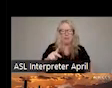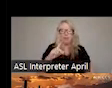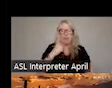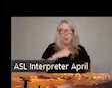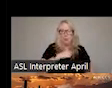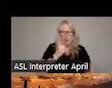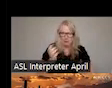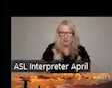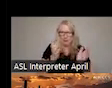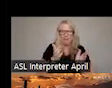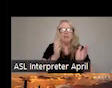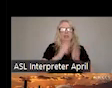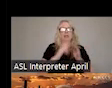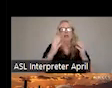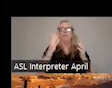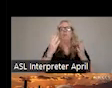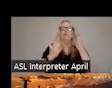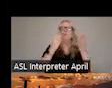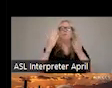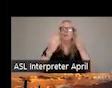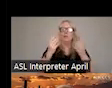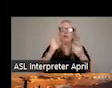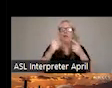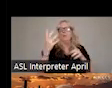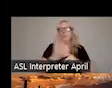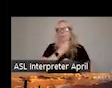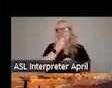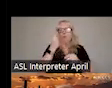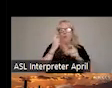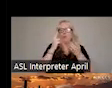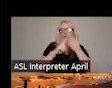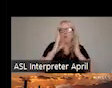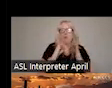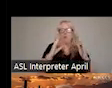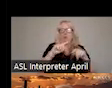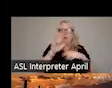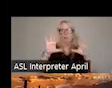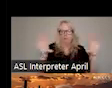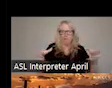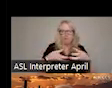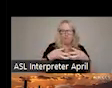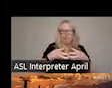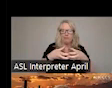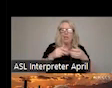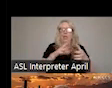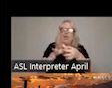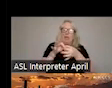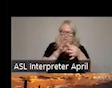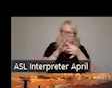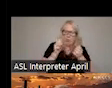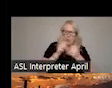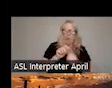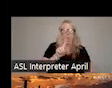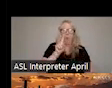the bidders and the awarded contractors ultimately to come together and jointly contract with a single